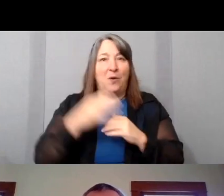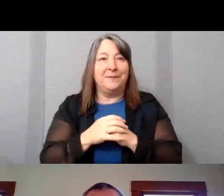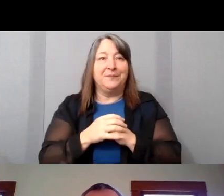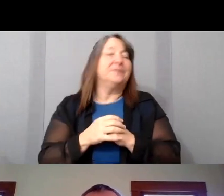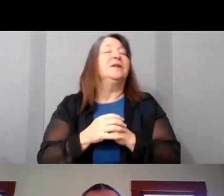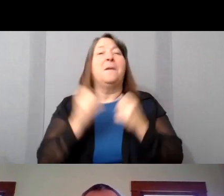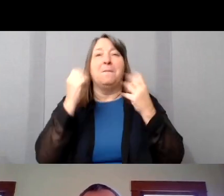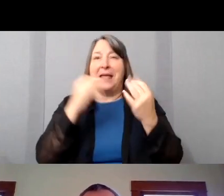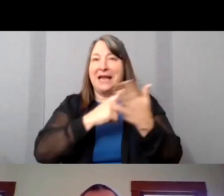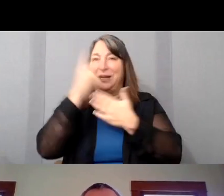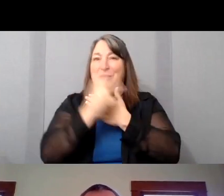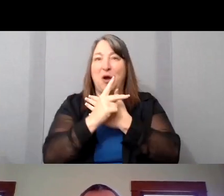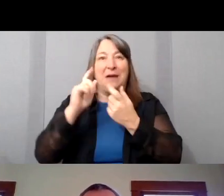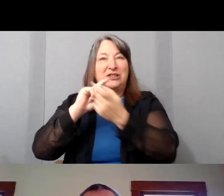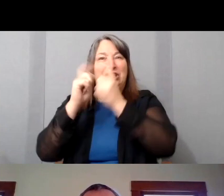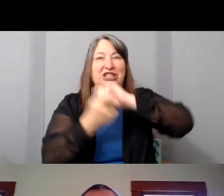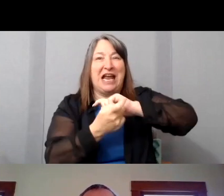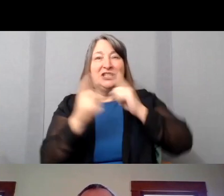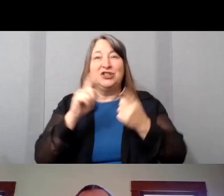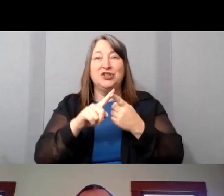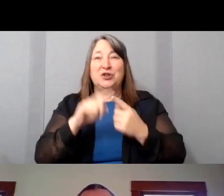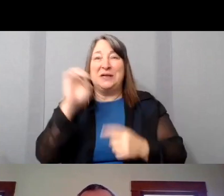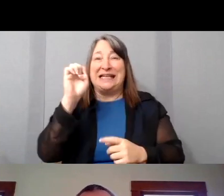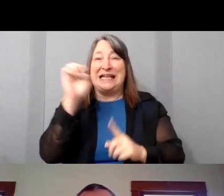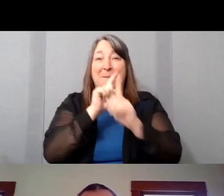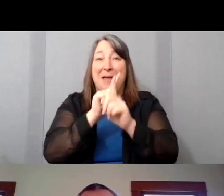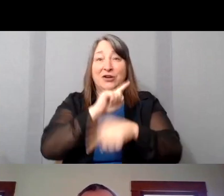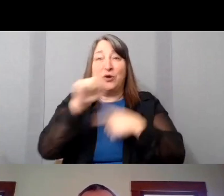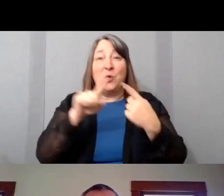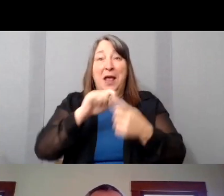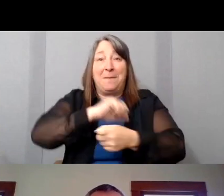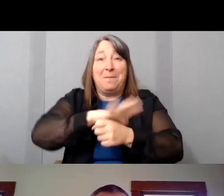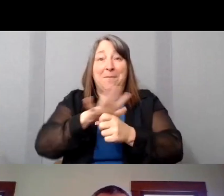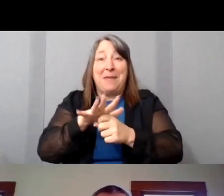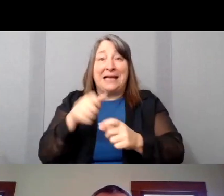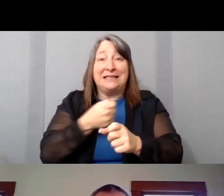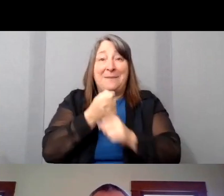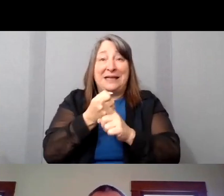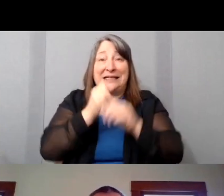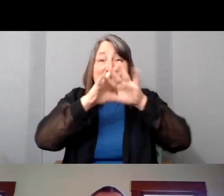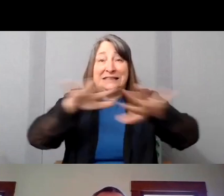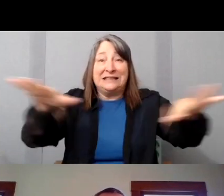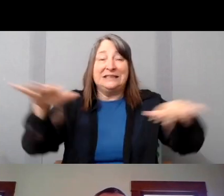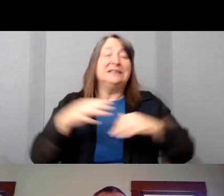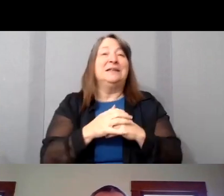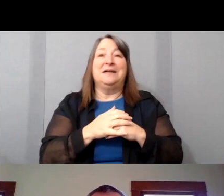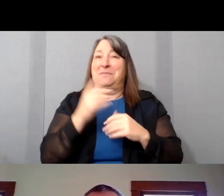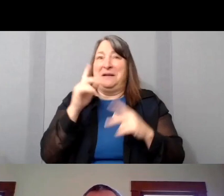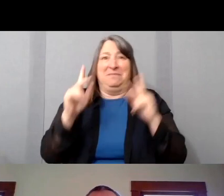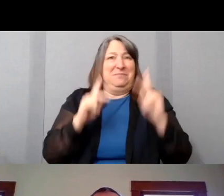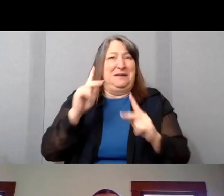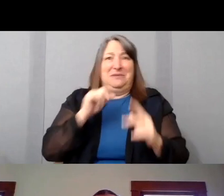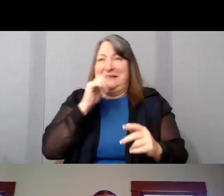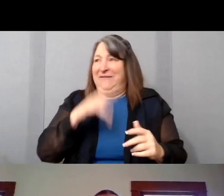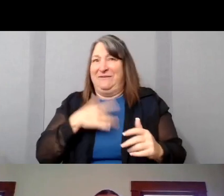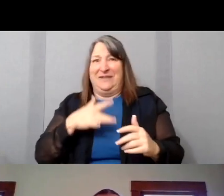that shifted to e-mentoring when the pandemic hit that had older mentors that were uncomfortable using Zoom or didn't know how to share their